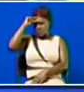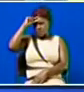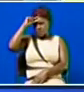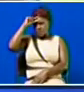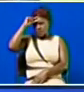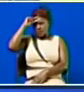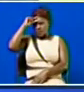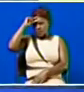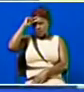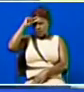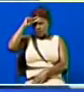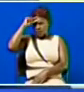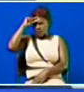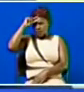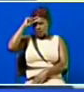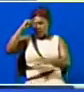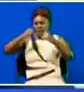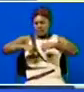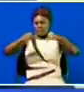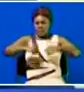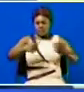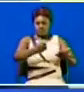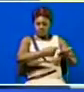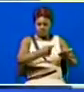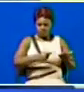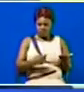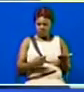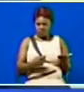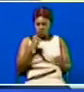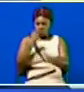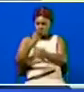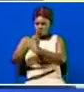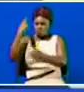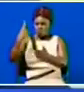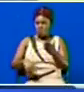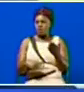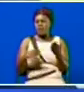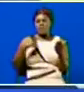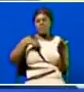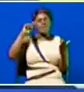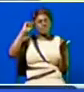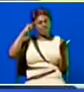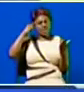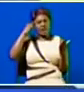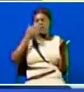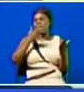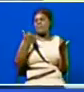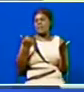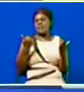negated on a signed agreement. What should be done? And I think that there should be a